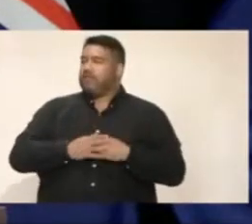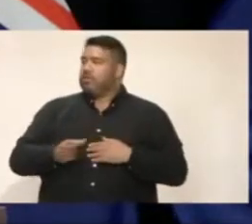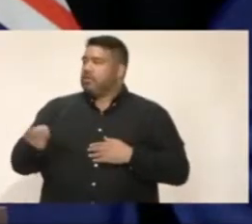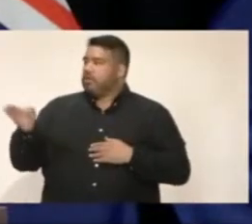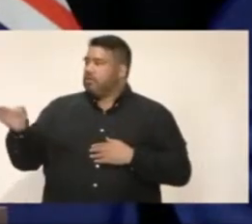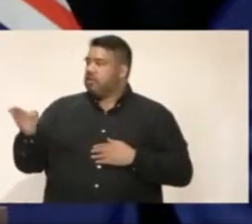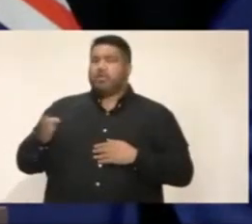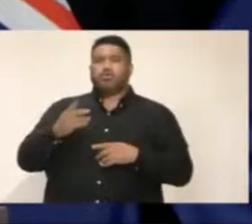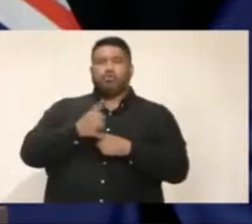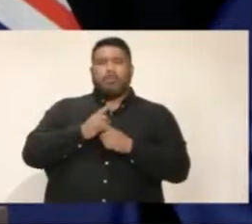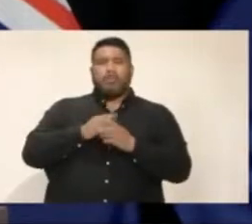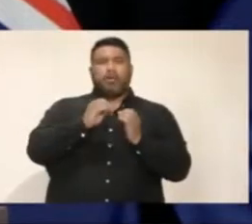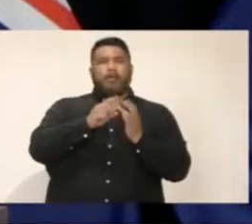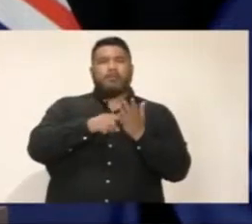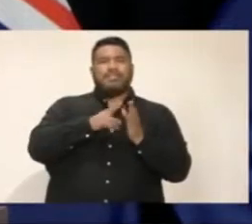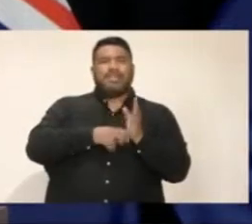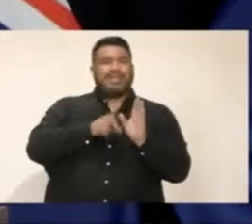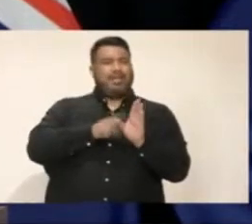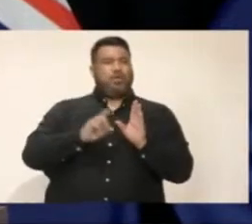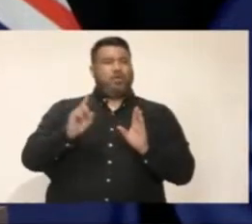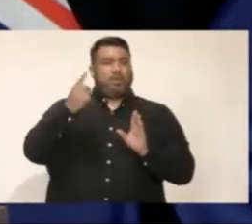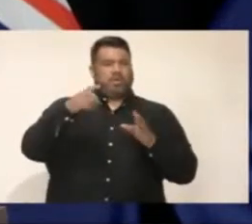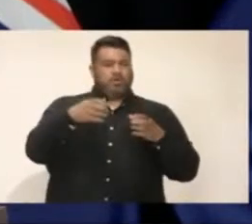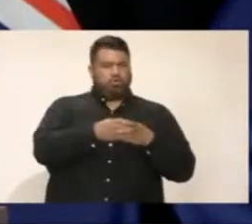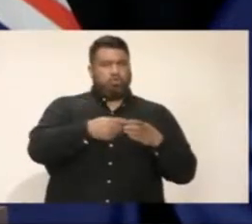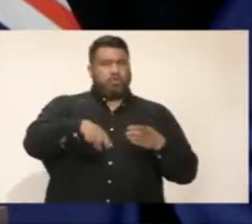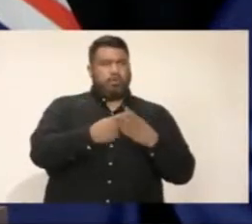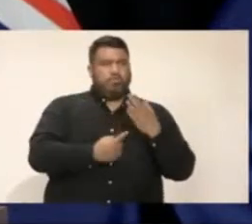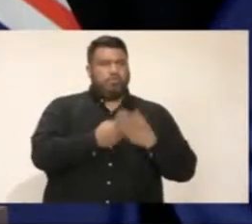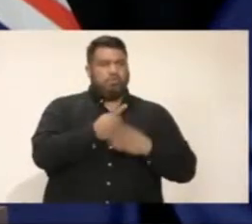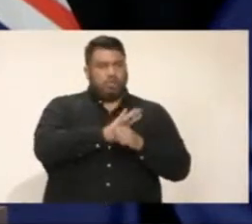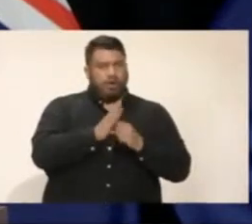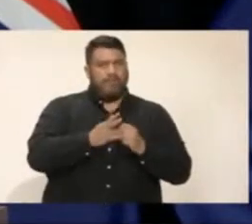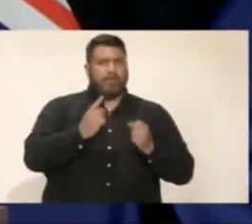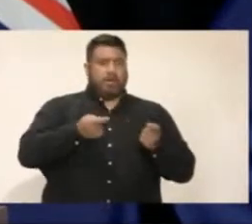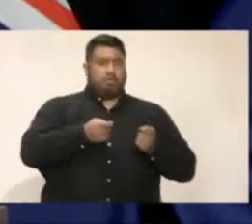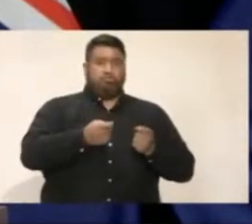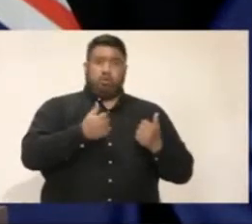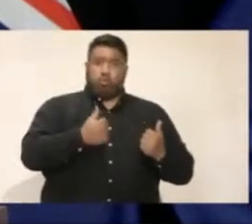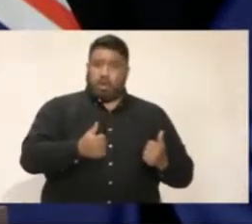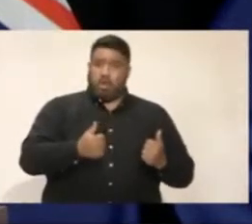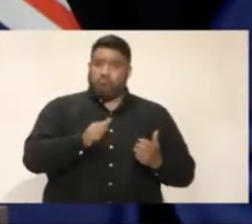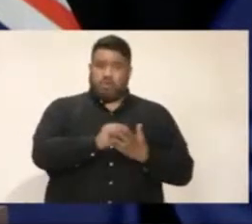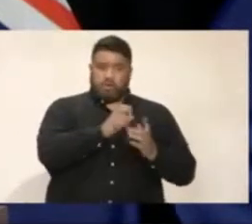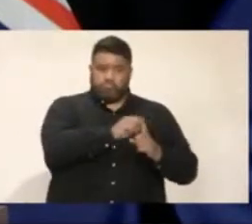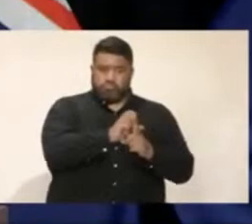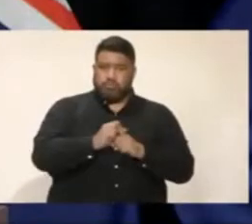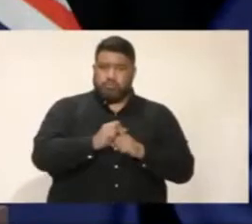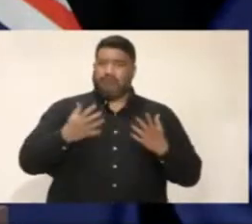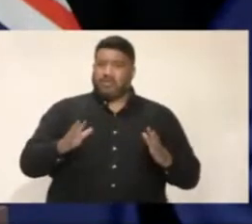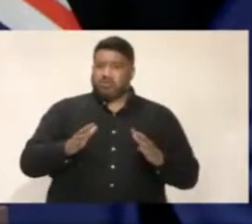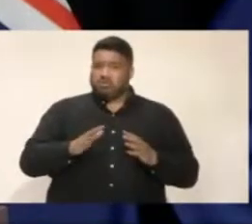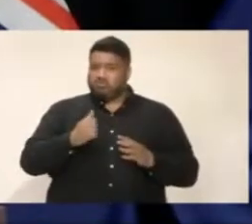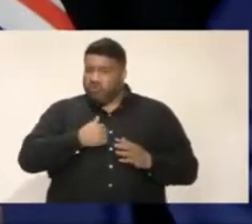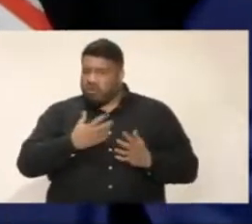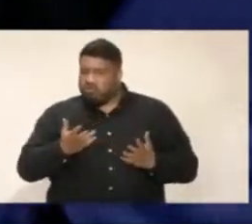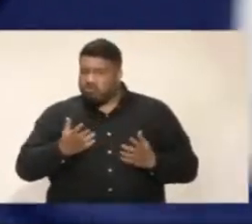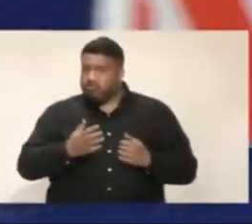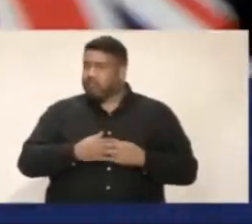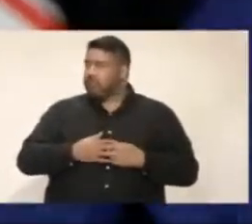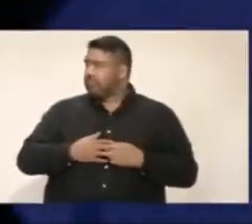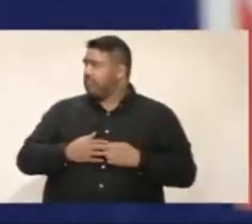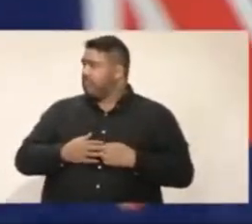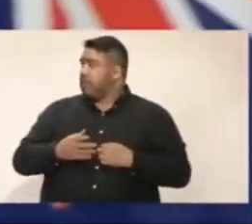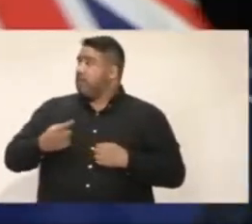contained. There was 5 cases and 42 identified contacts, all of whom have been identified. Yeah. Is that fair to say that appears to be quite contained?